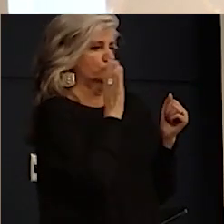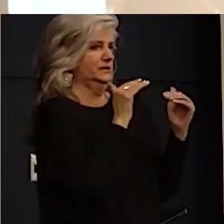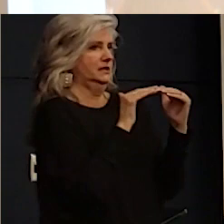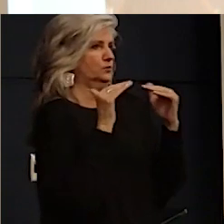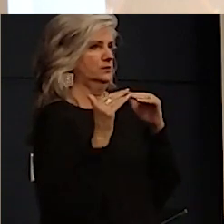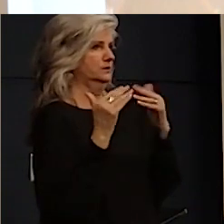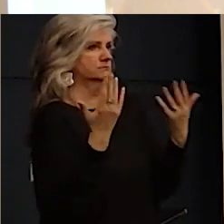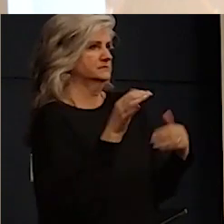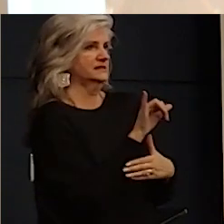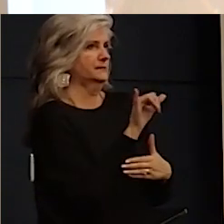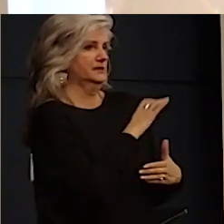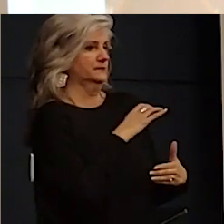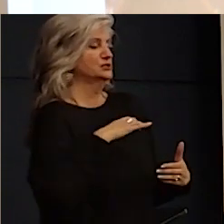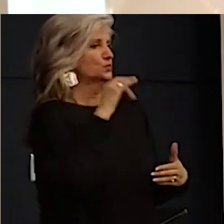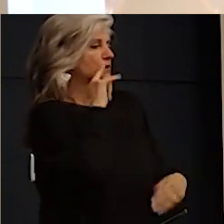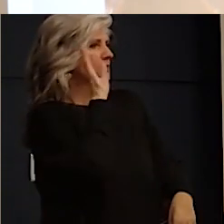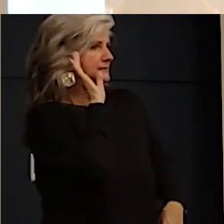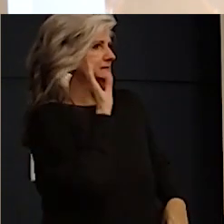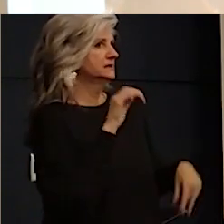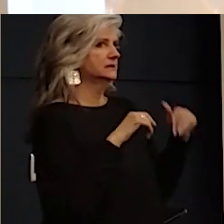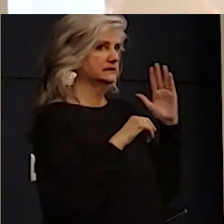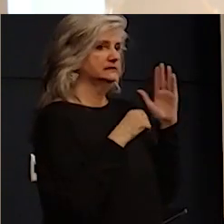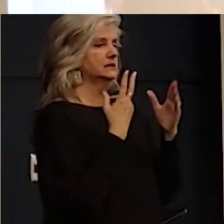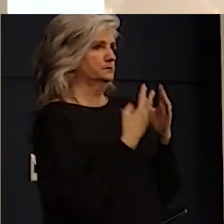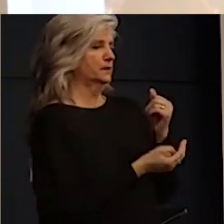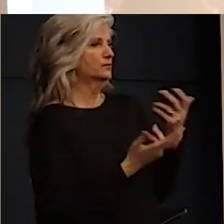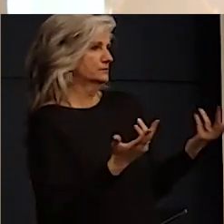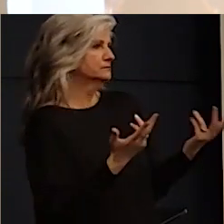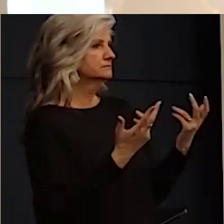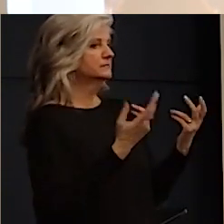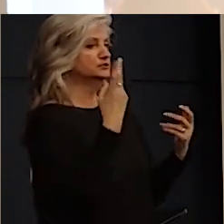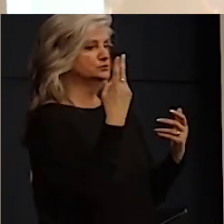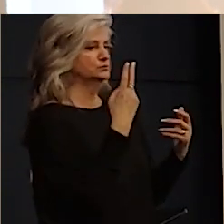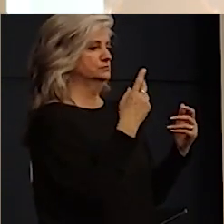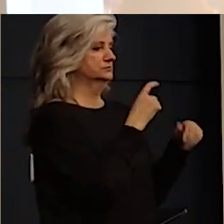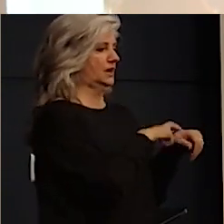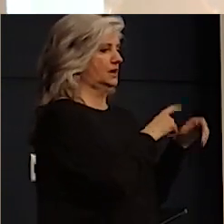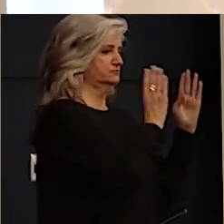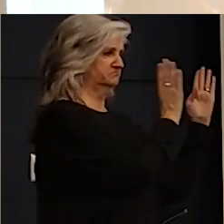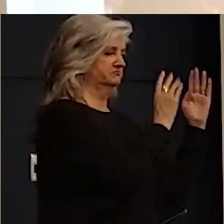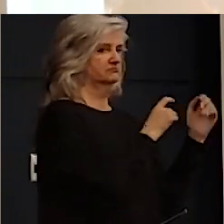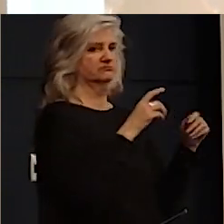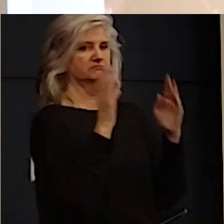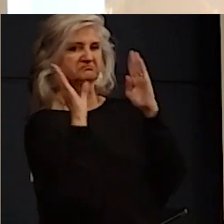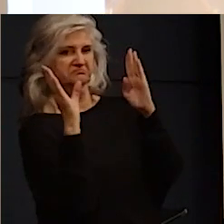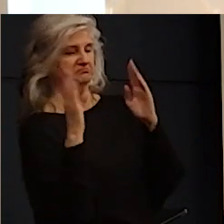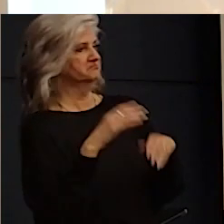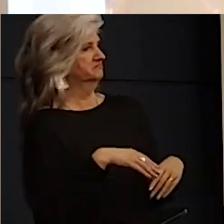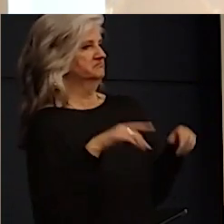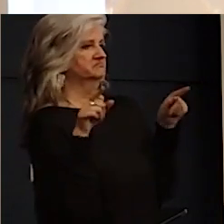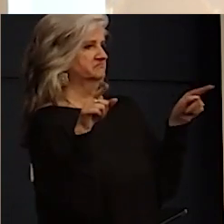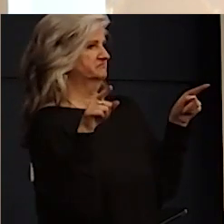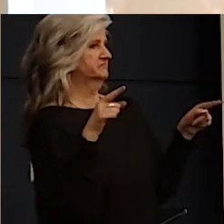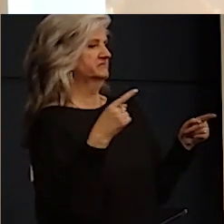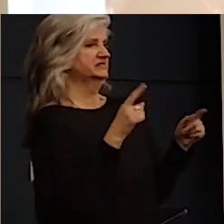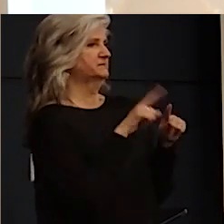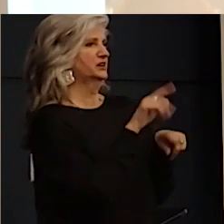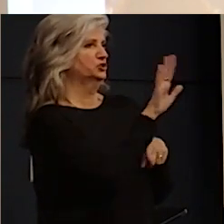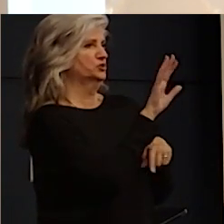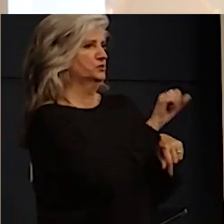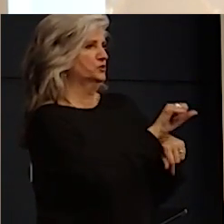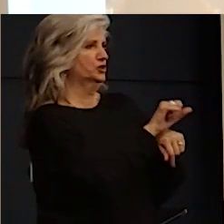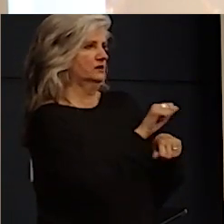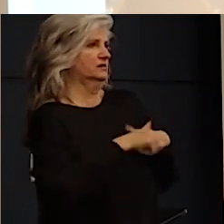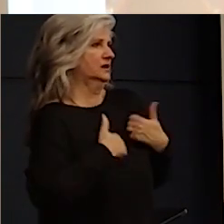equally in terms of the commission's going to be listening to both. It's just two different time periods in case, you know, one doesn't work for you very well based on your work schedule or your life